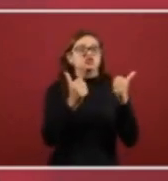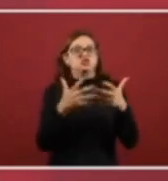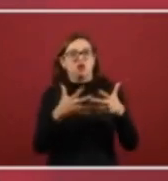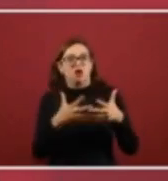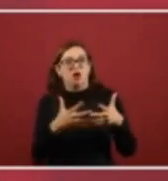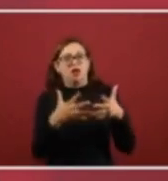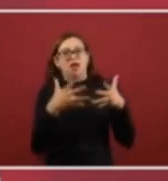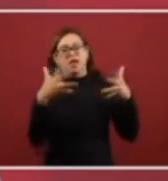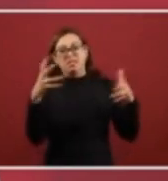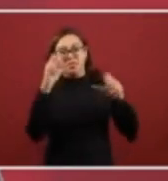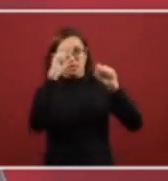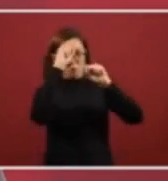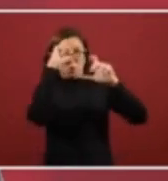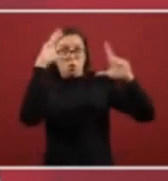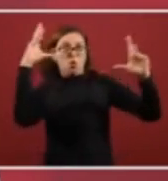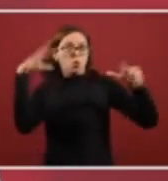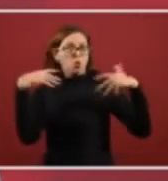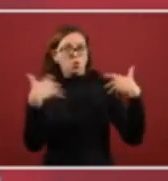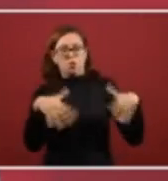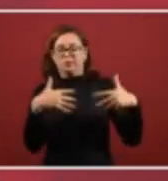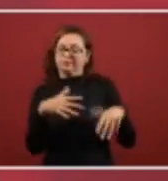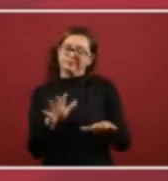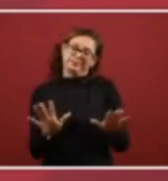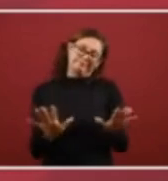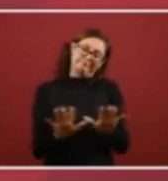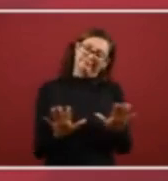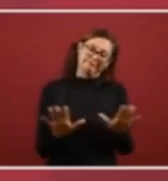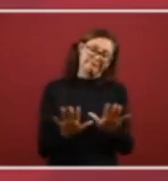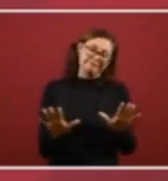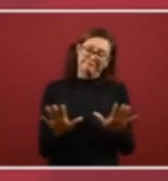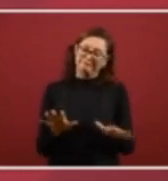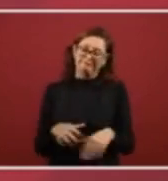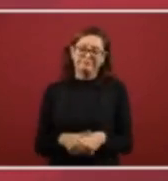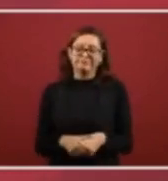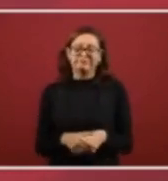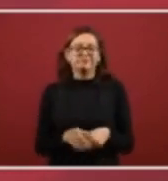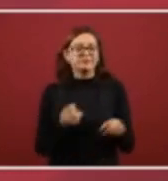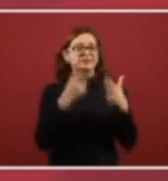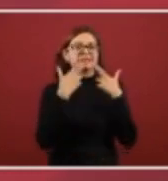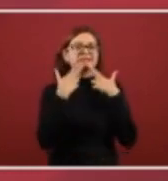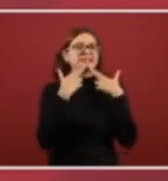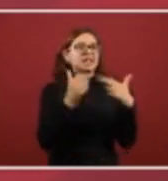just a small property. It's not that big. It's not a ranch.